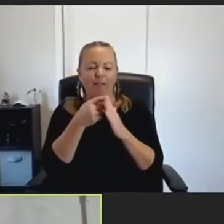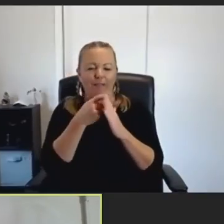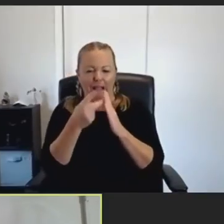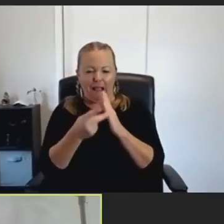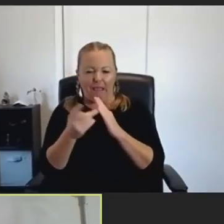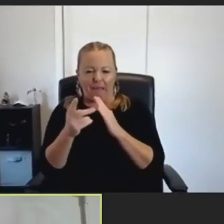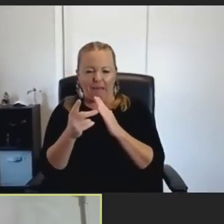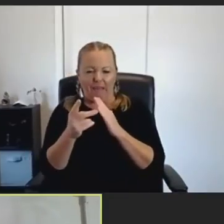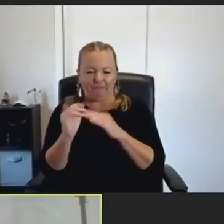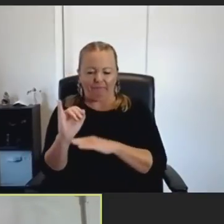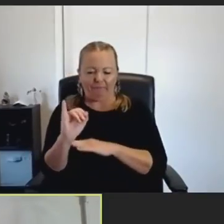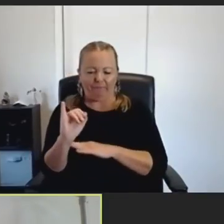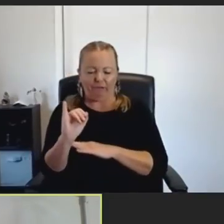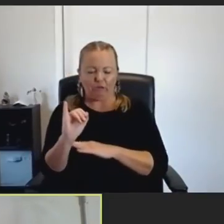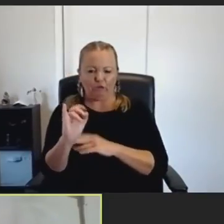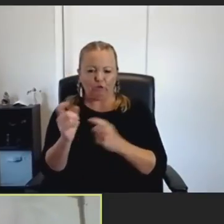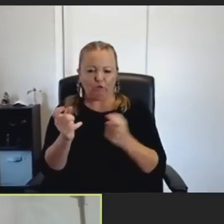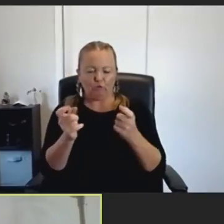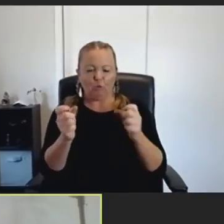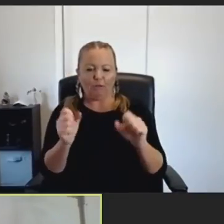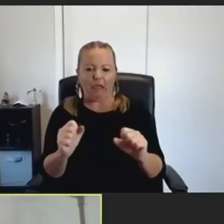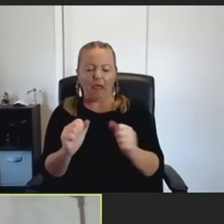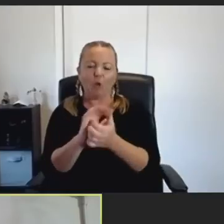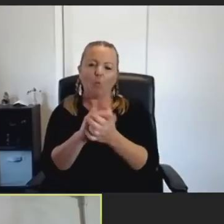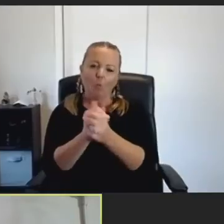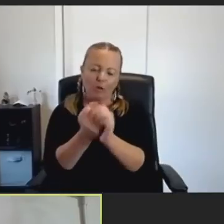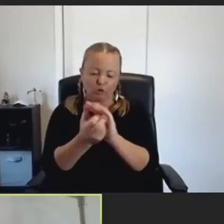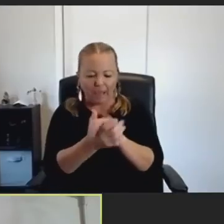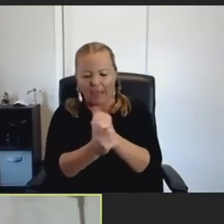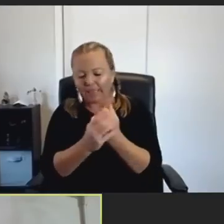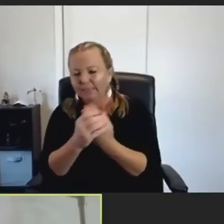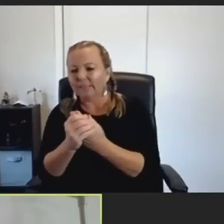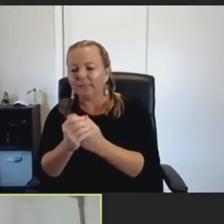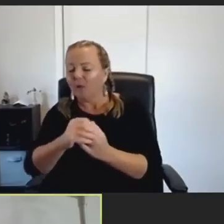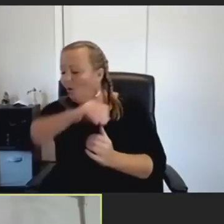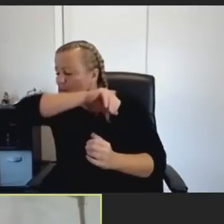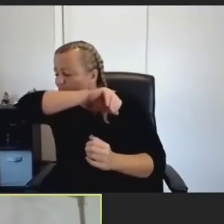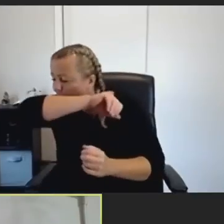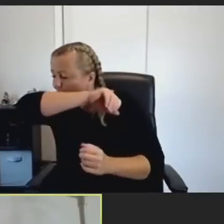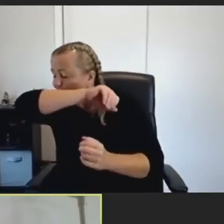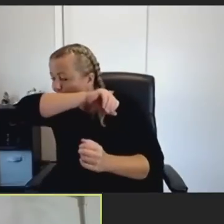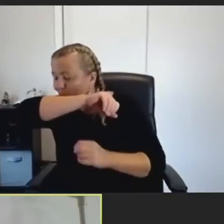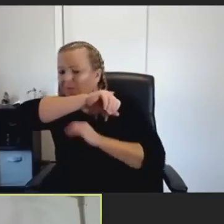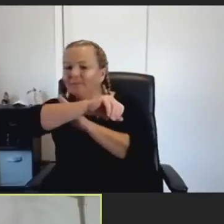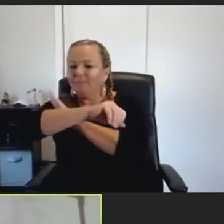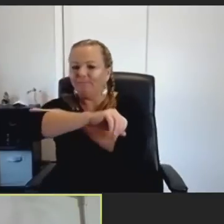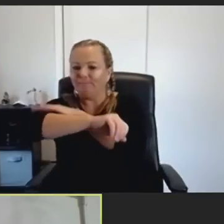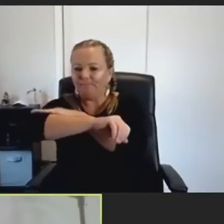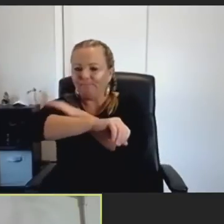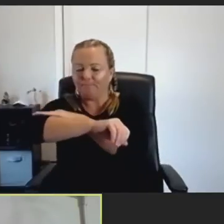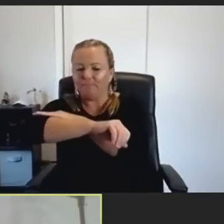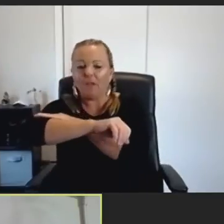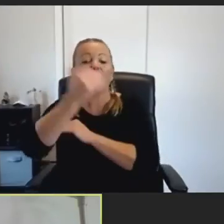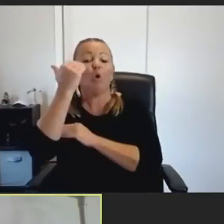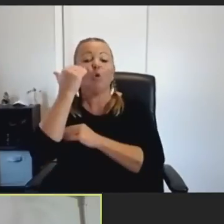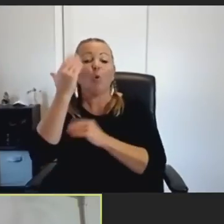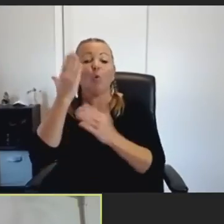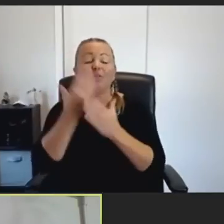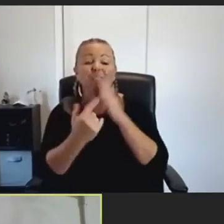practices we talk about regularly. So wash your hands, cover your cough. If you know that somebody is ill, don't hang out around